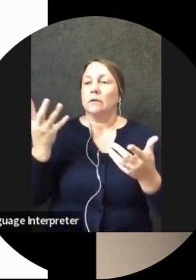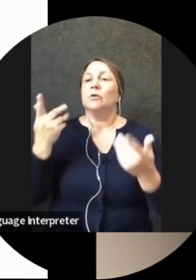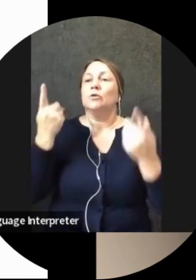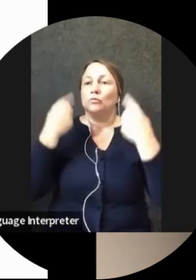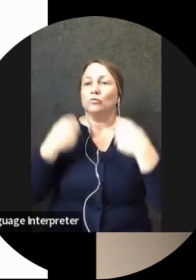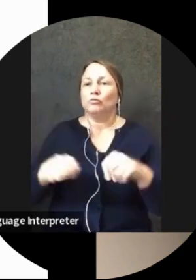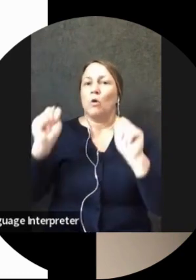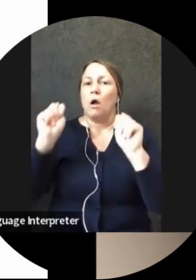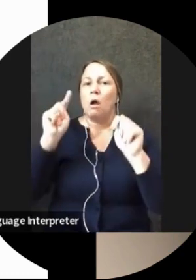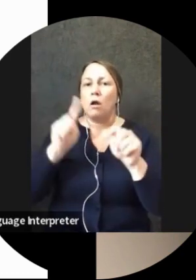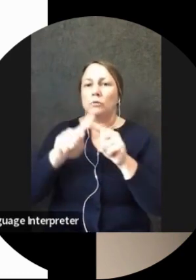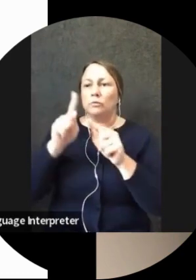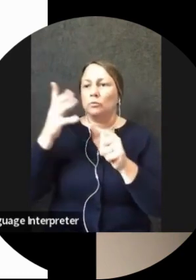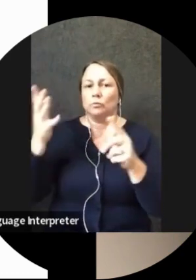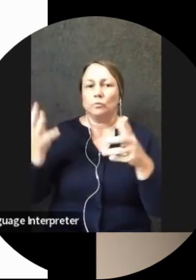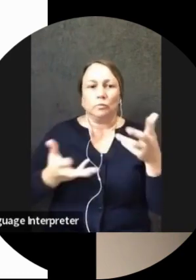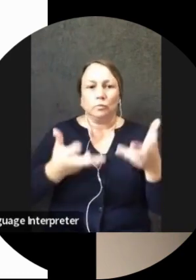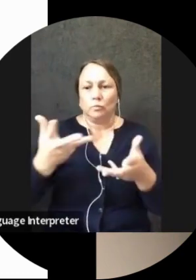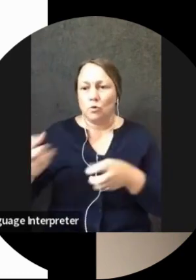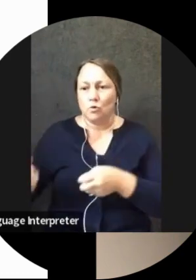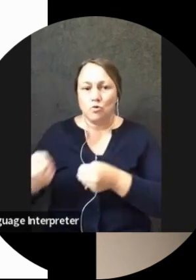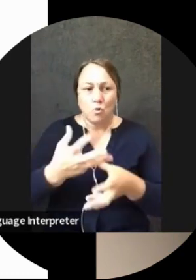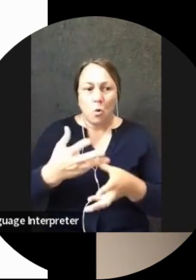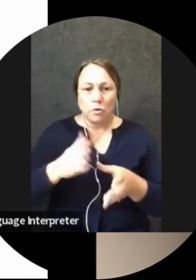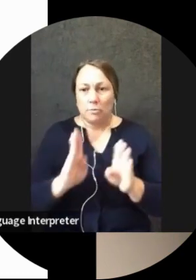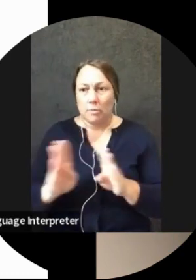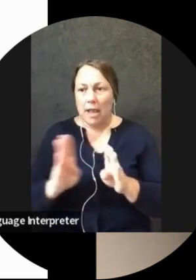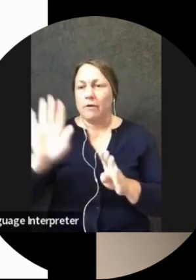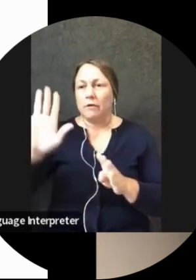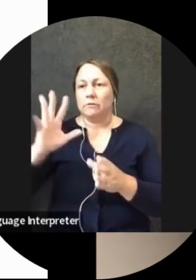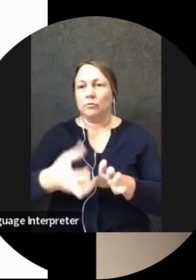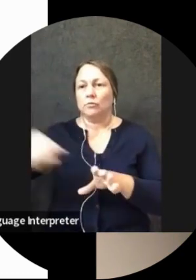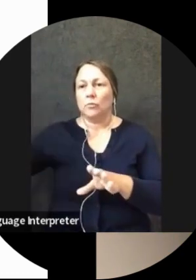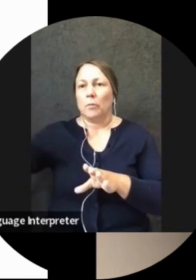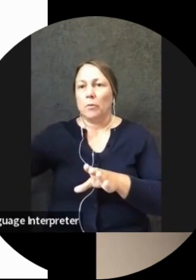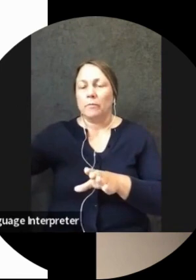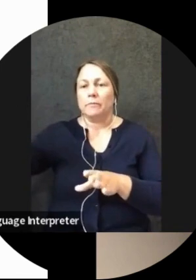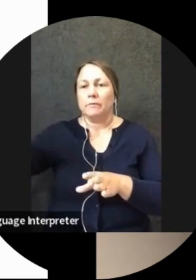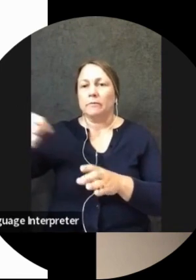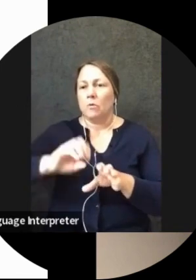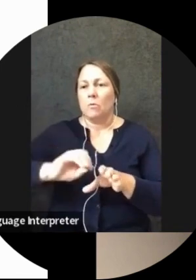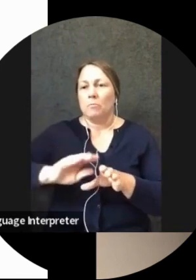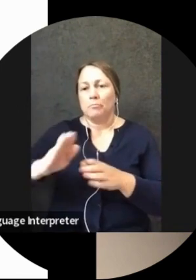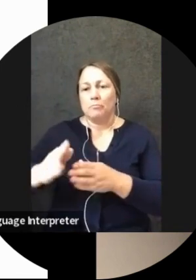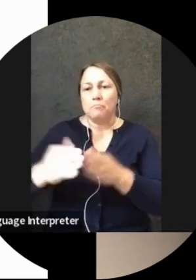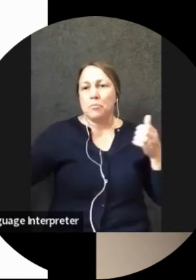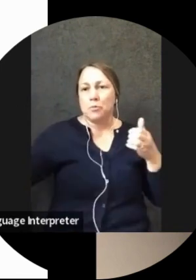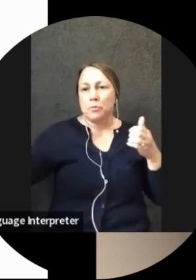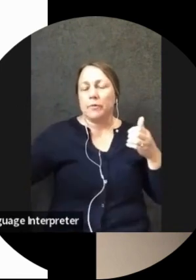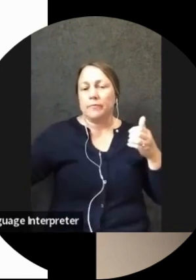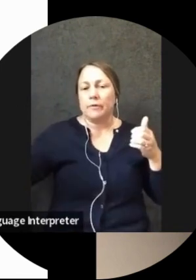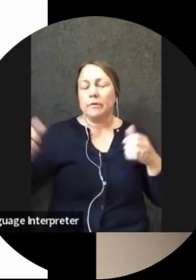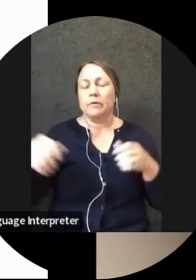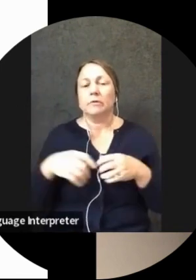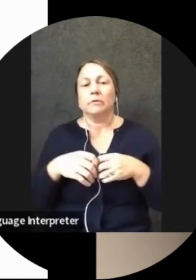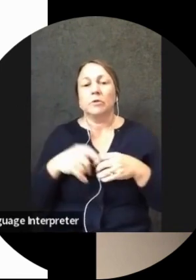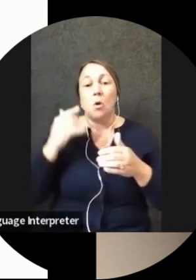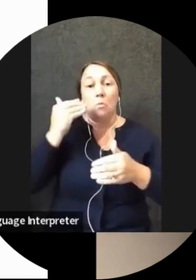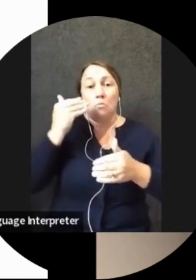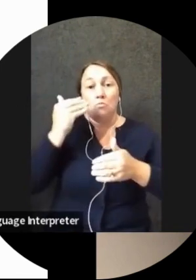remove whatever that is causing the behavior. And then a progression